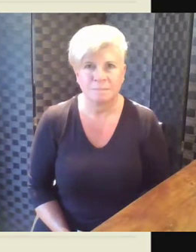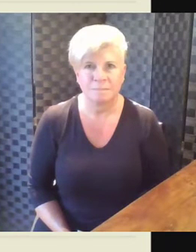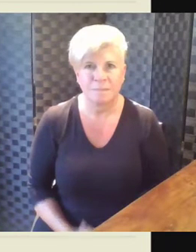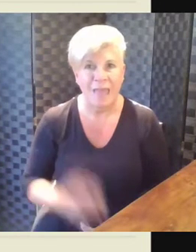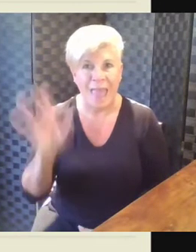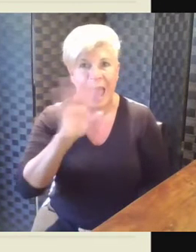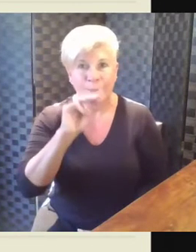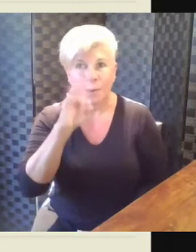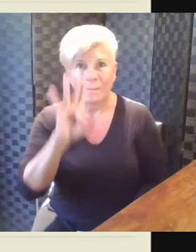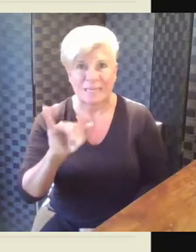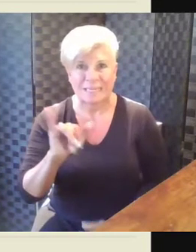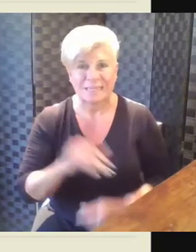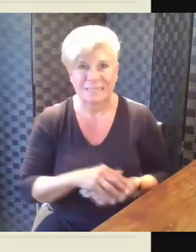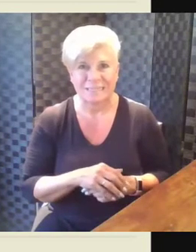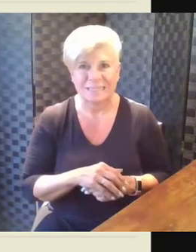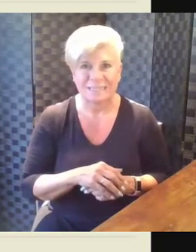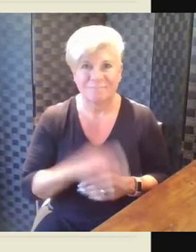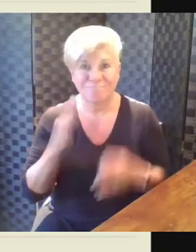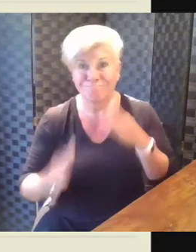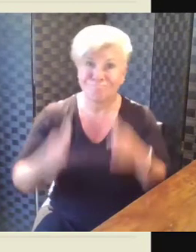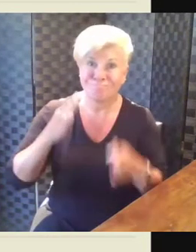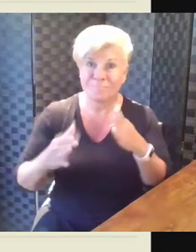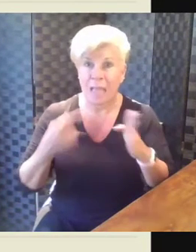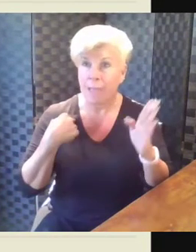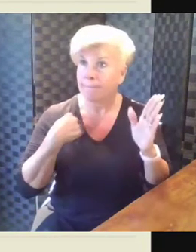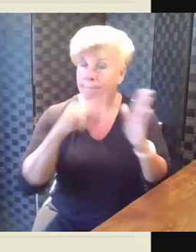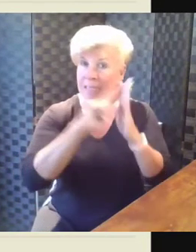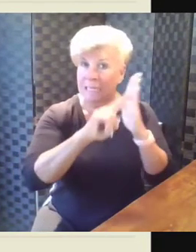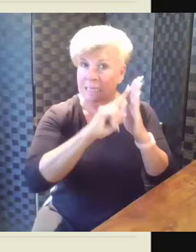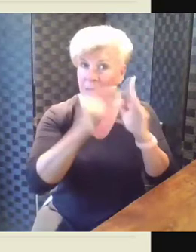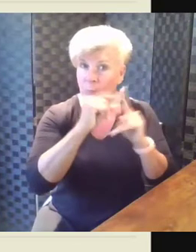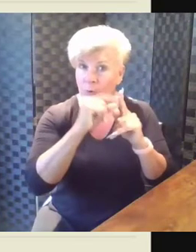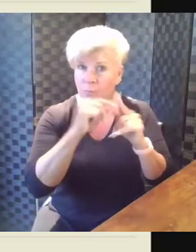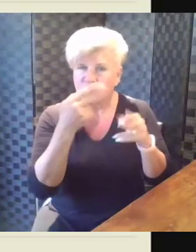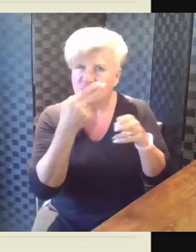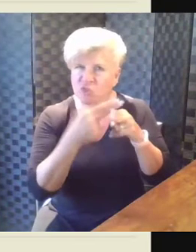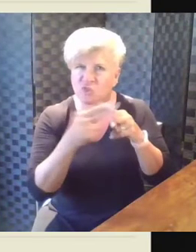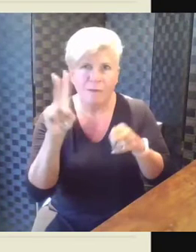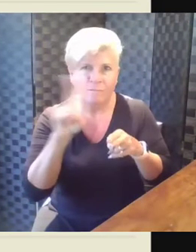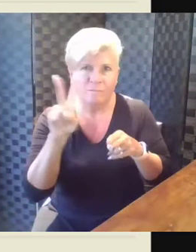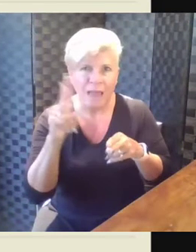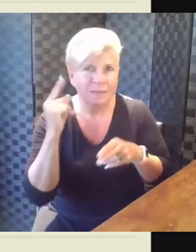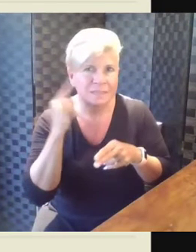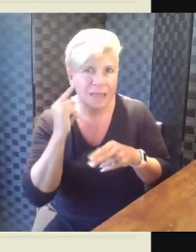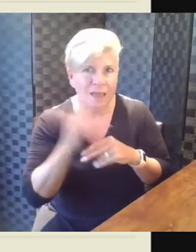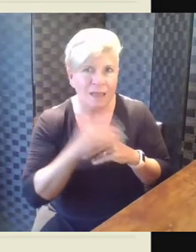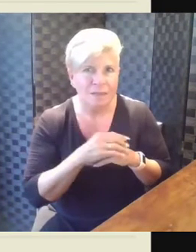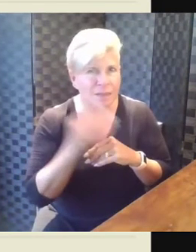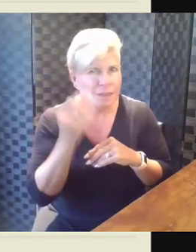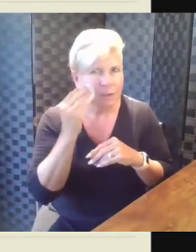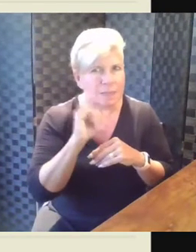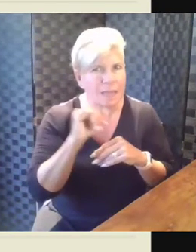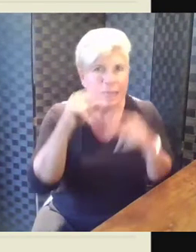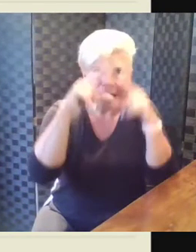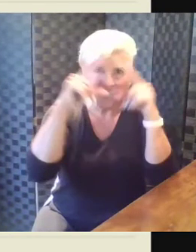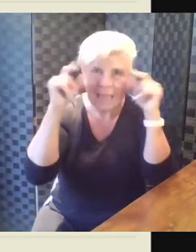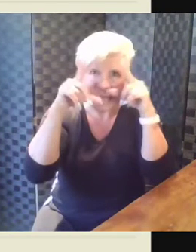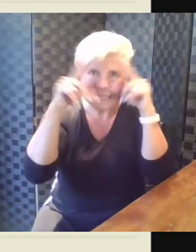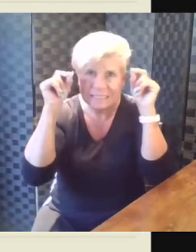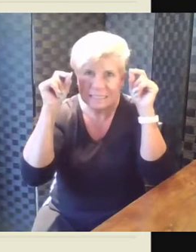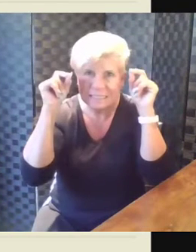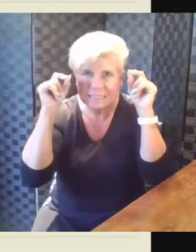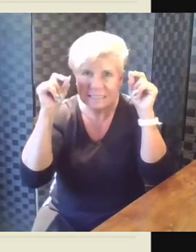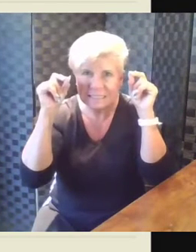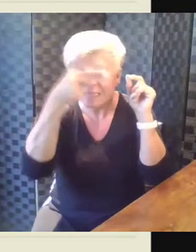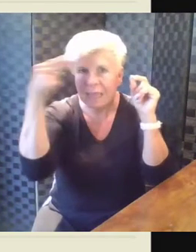Hey, Moby. I'm labeling words that have short vowel sounds. You know, like